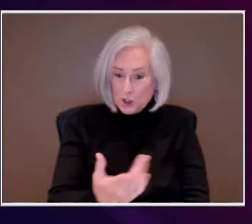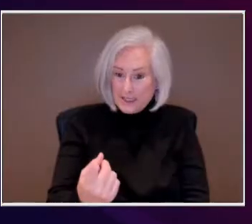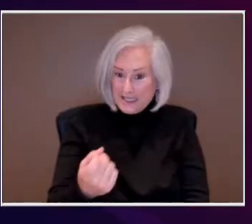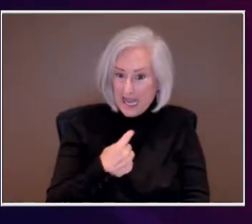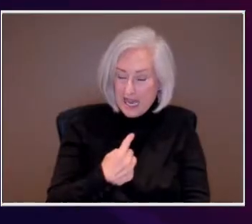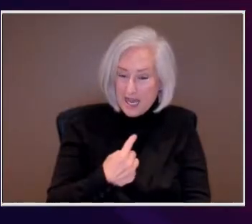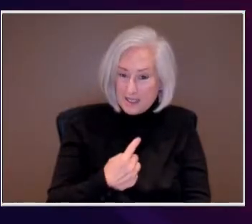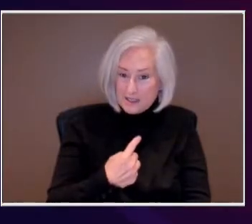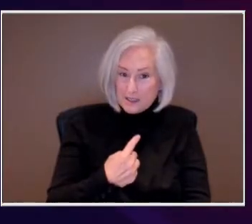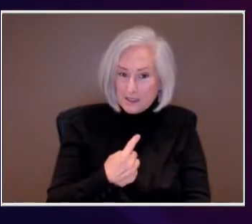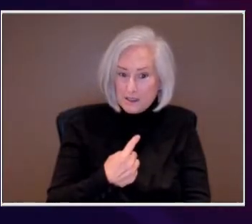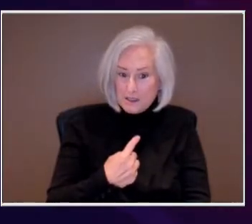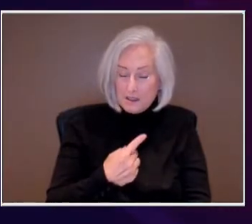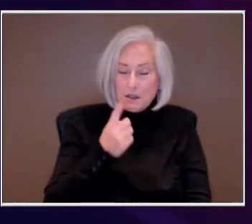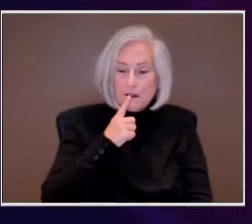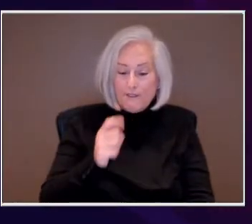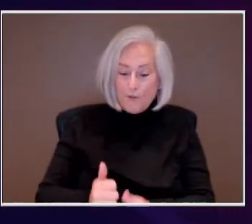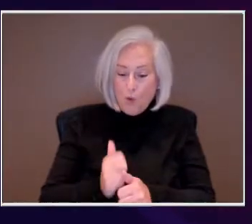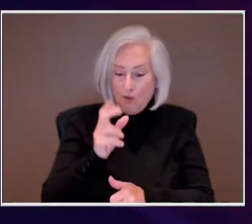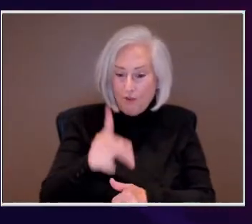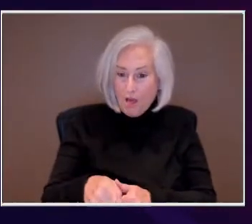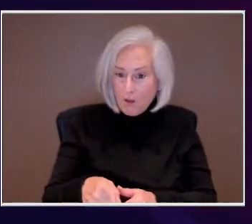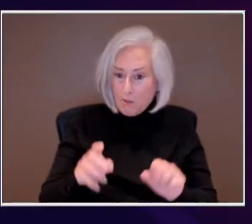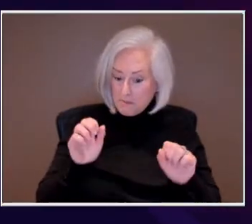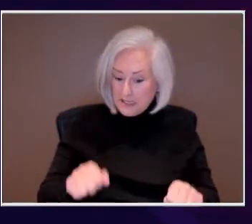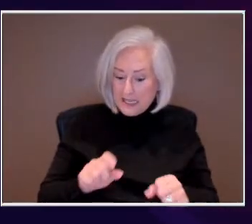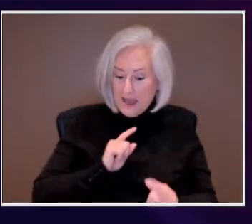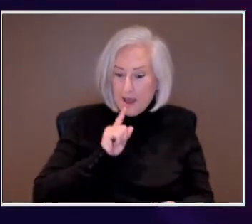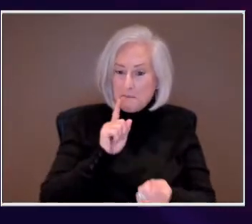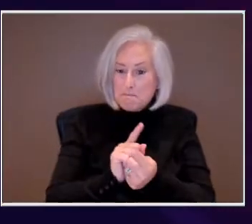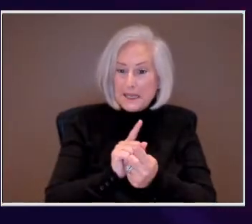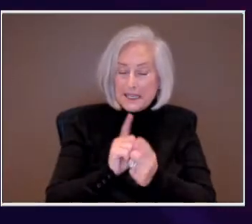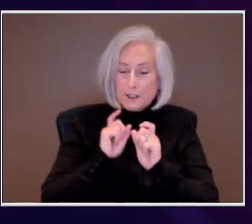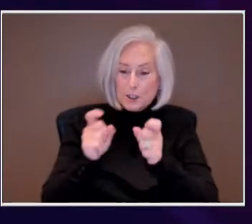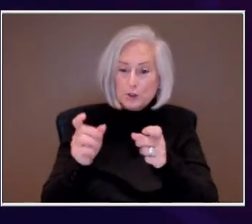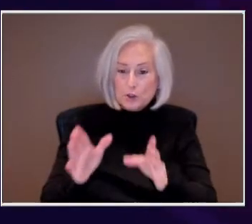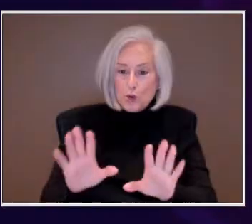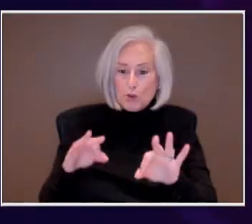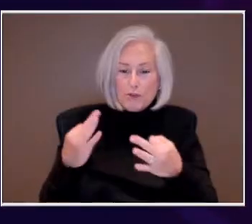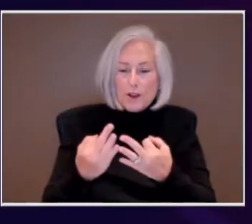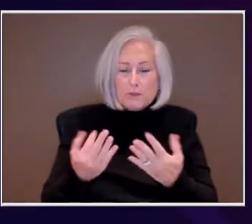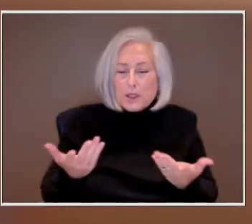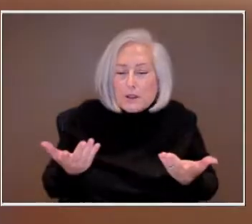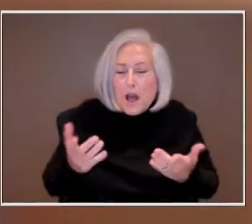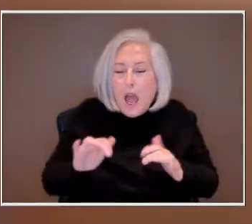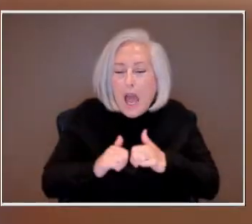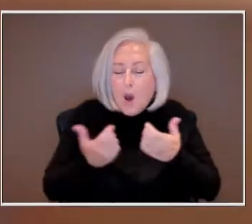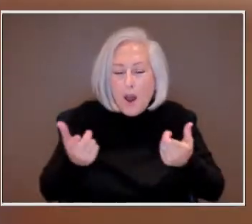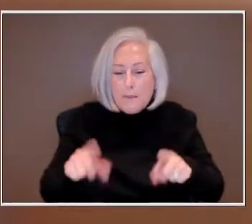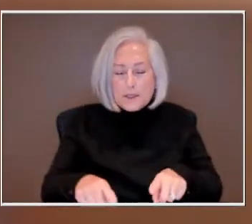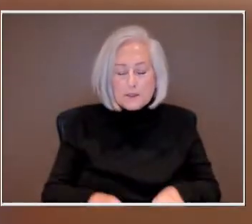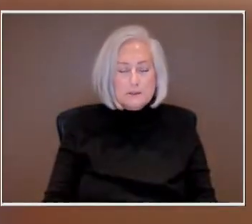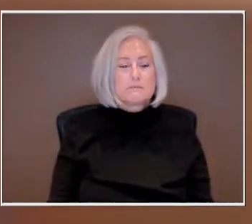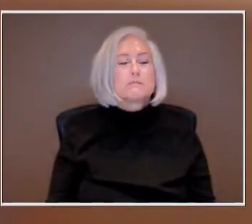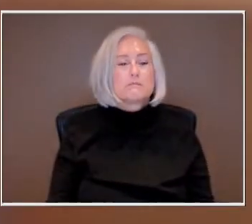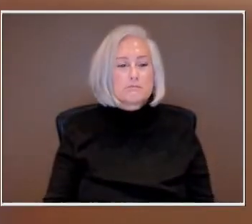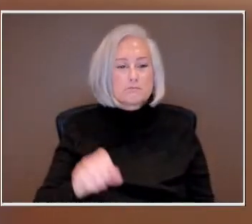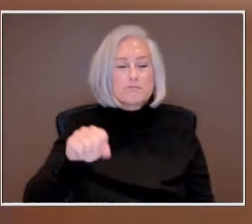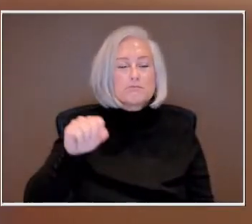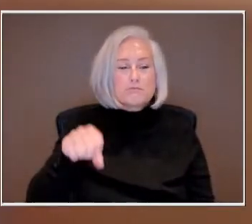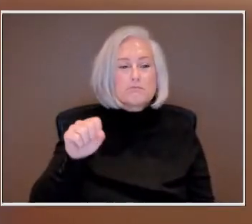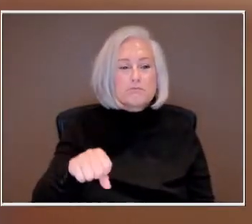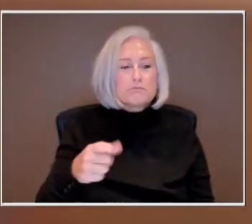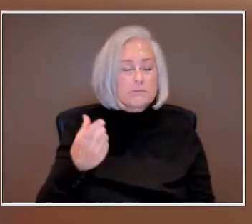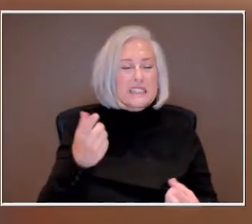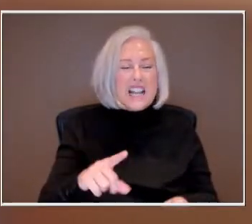in follow-up visits if they can meet the donor family? How does that process happen? Yeah, it happens. It